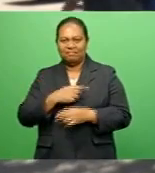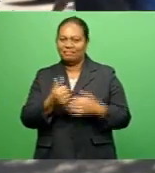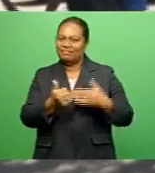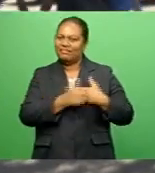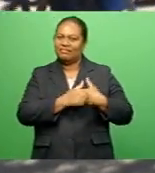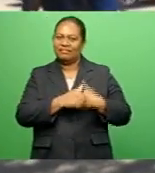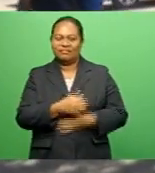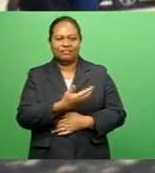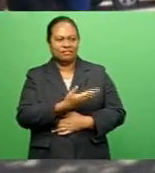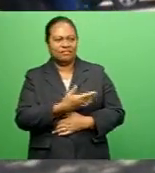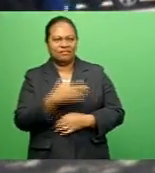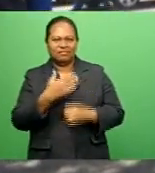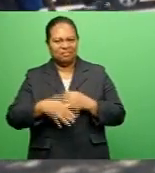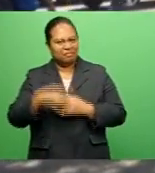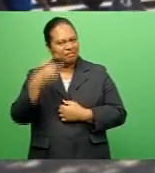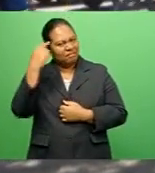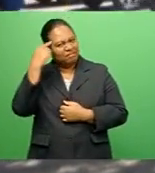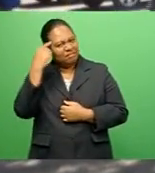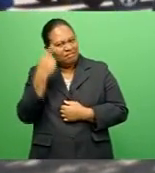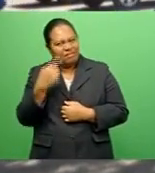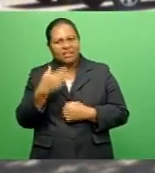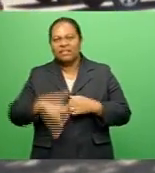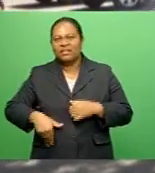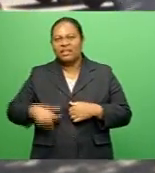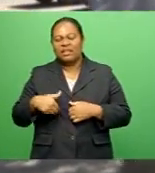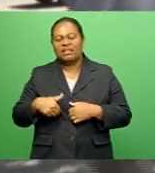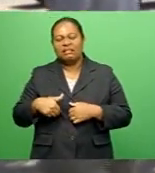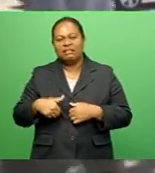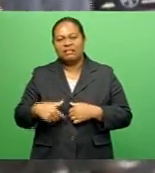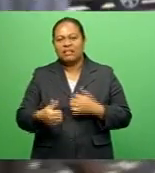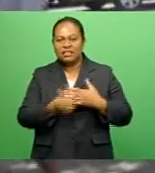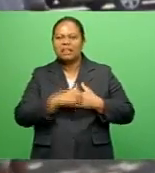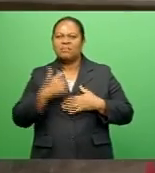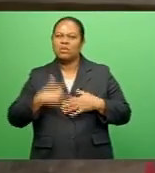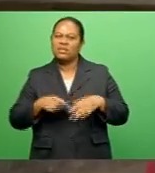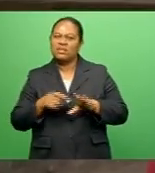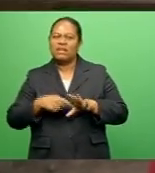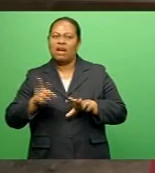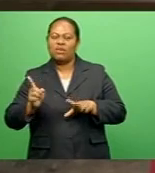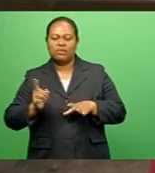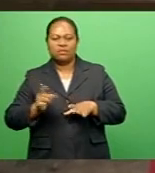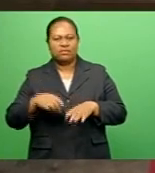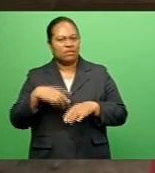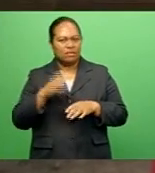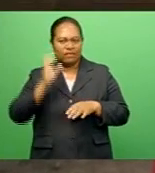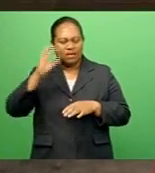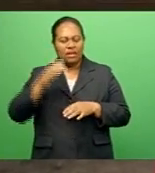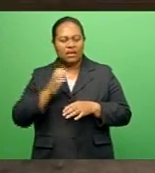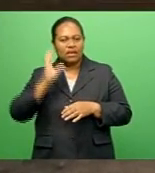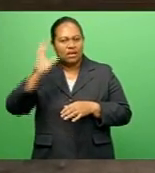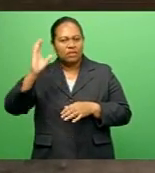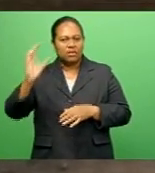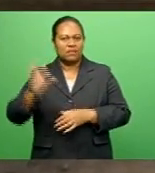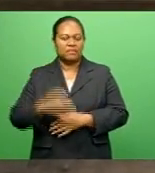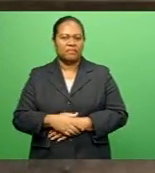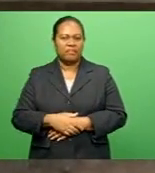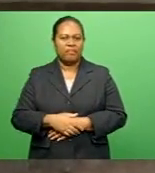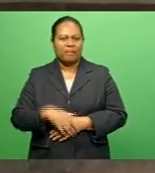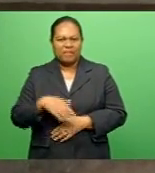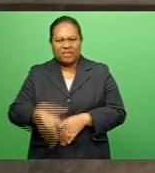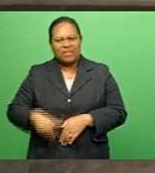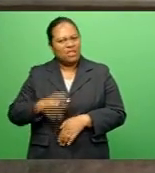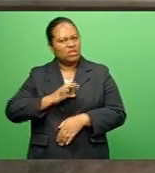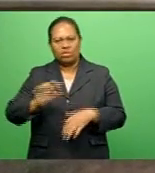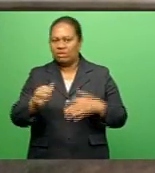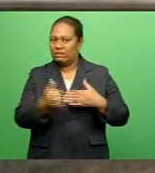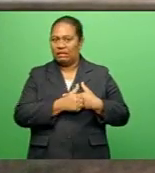think we feel safe because it's a foreign element. It's from outside the country. Right now, I do think that it is unsafe